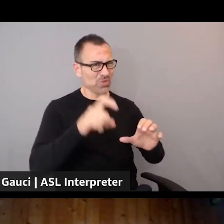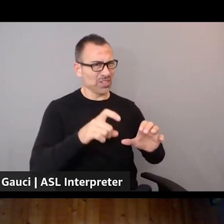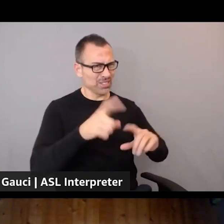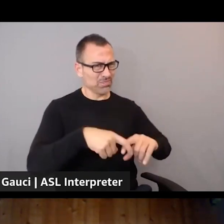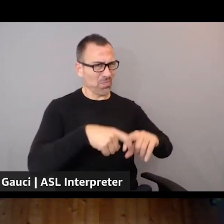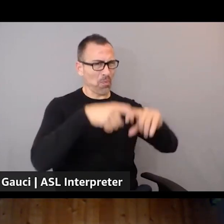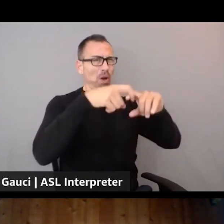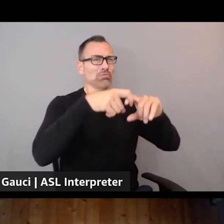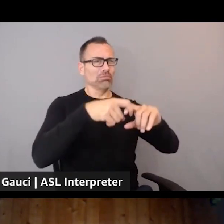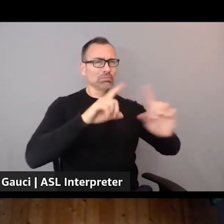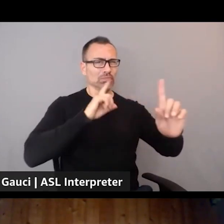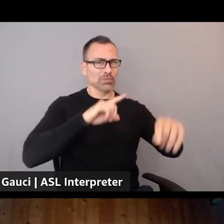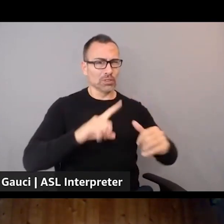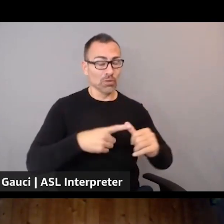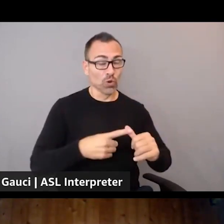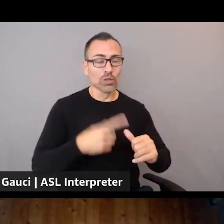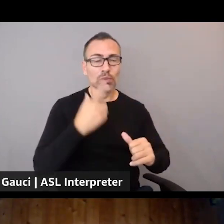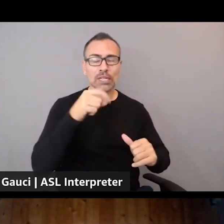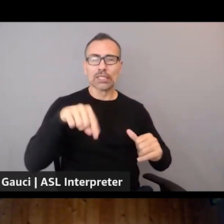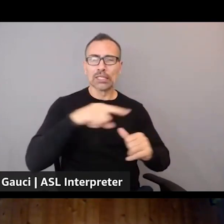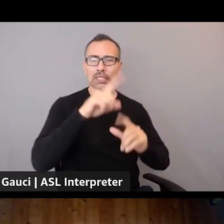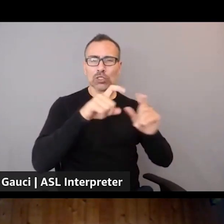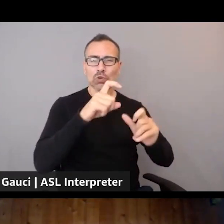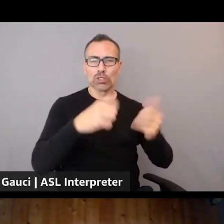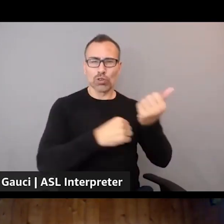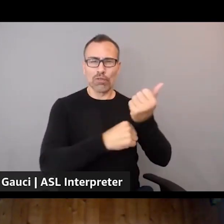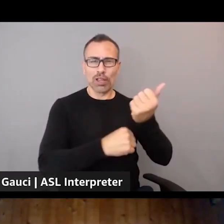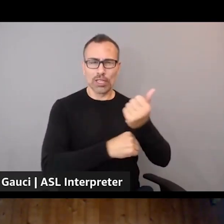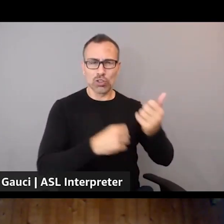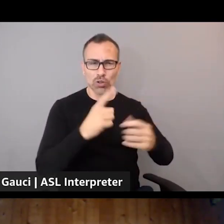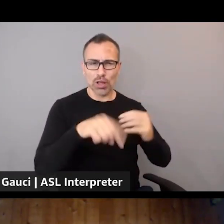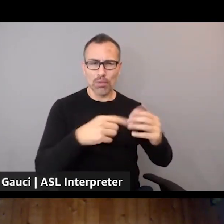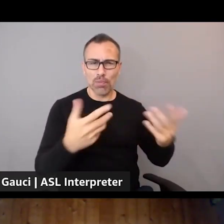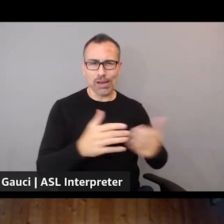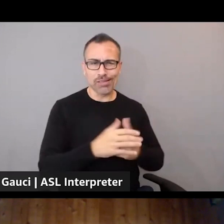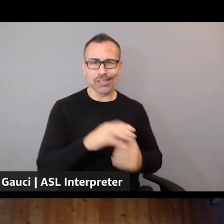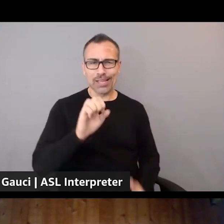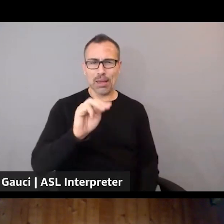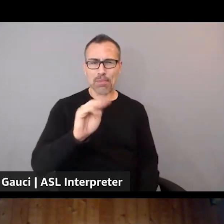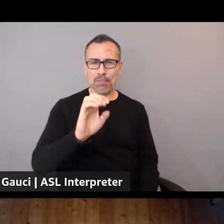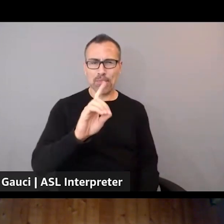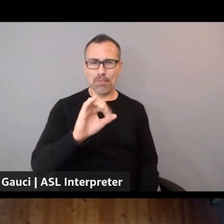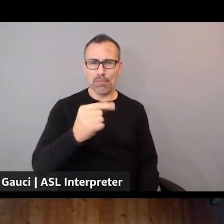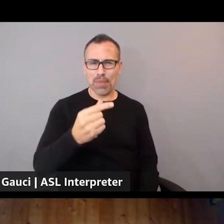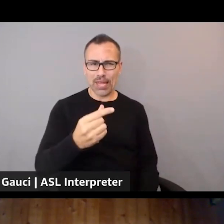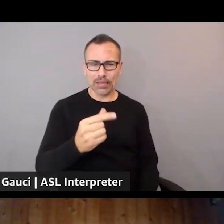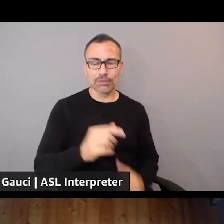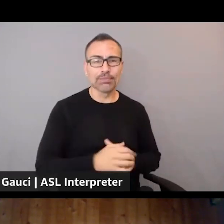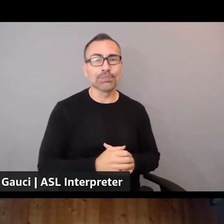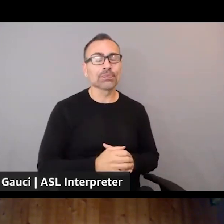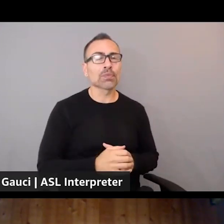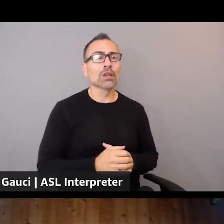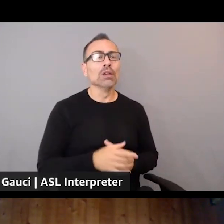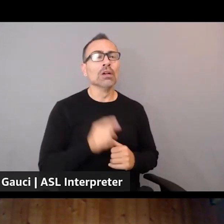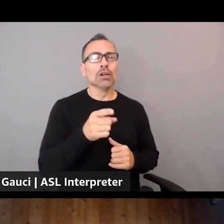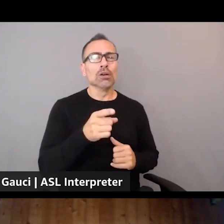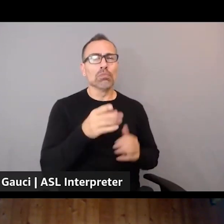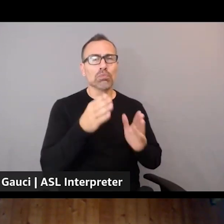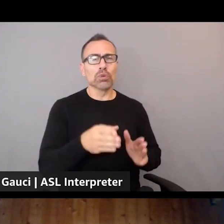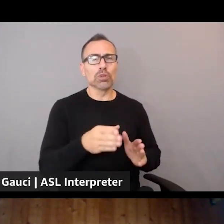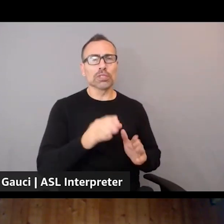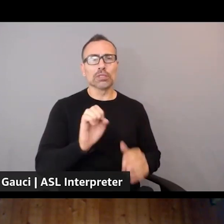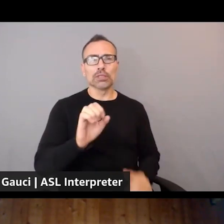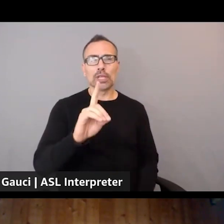some foundational questions about embeddings. So Eduardo was asking, so would that be